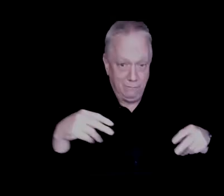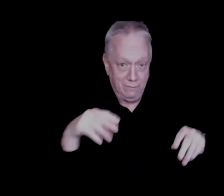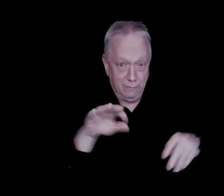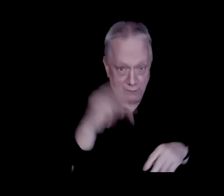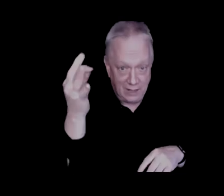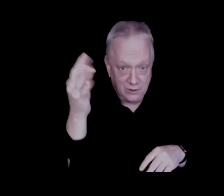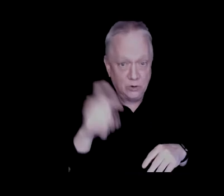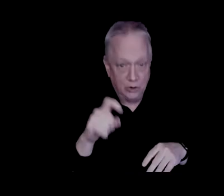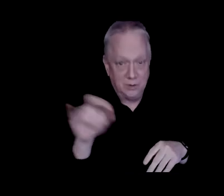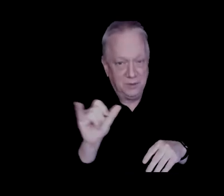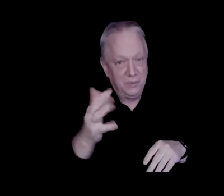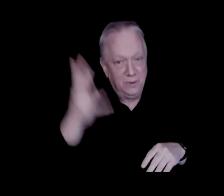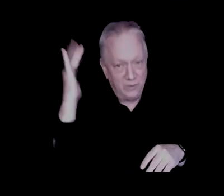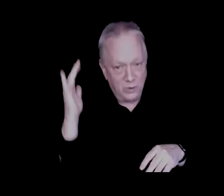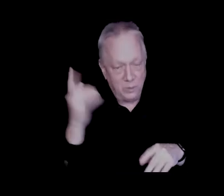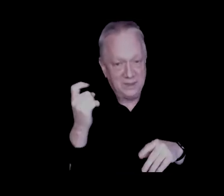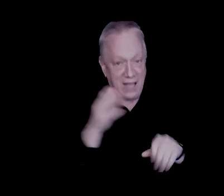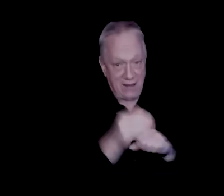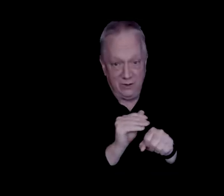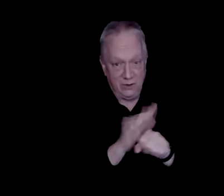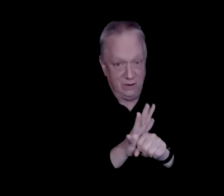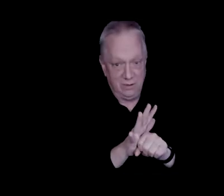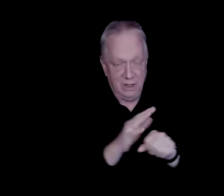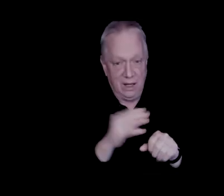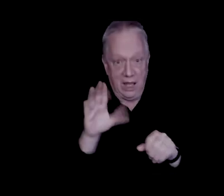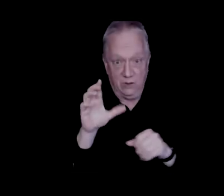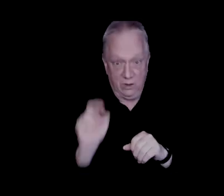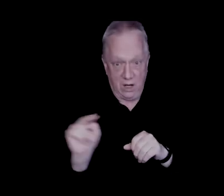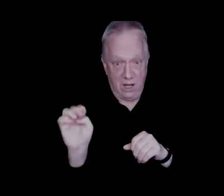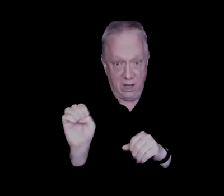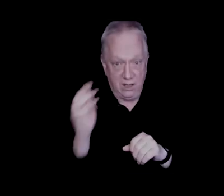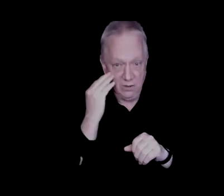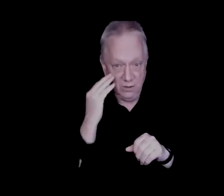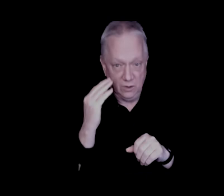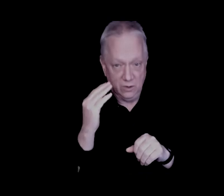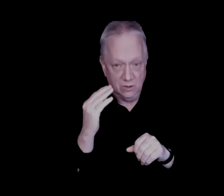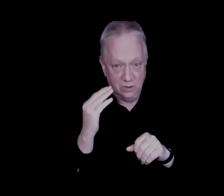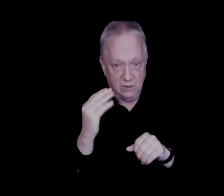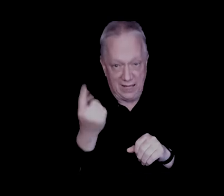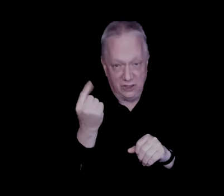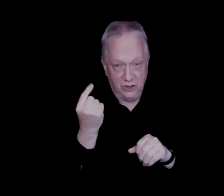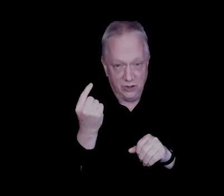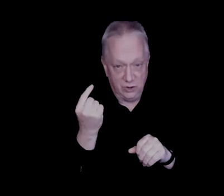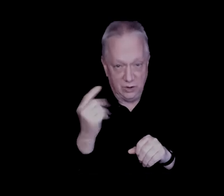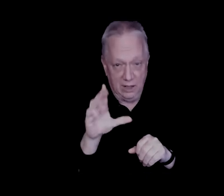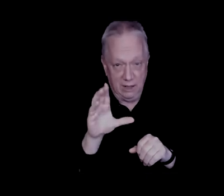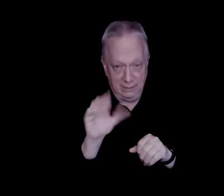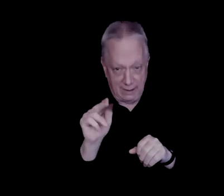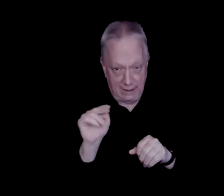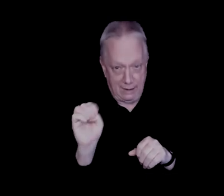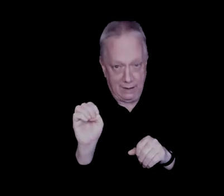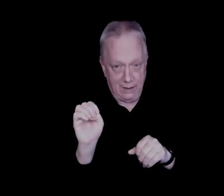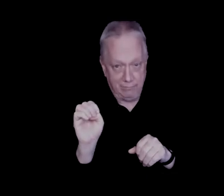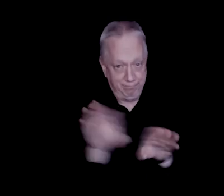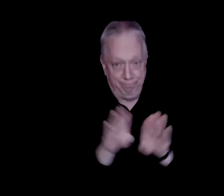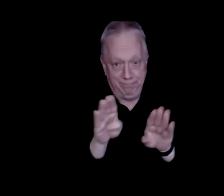release the film before, because after Cannes Festival, you know, but the last year the Cannes they